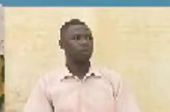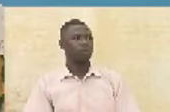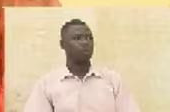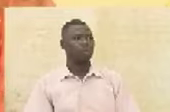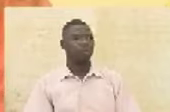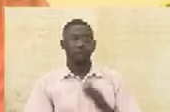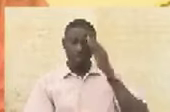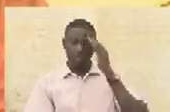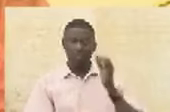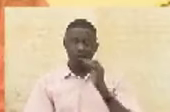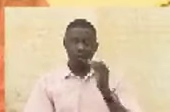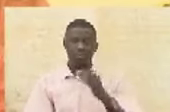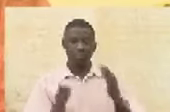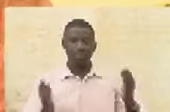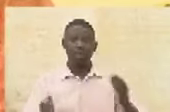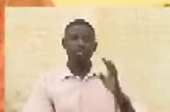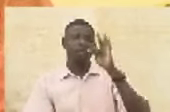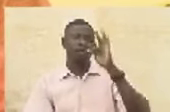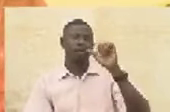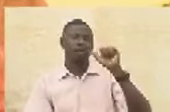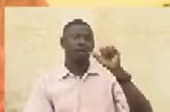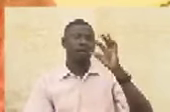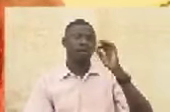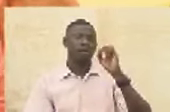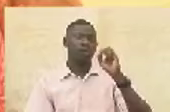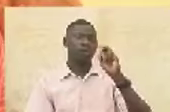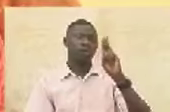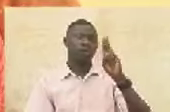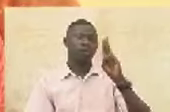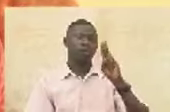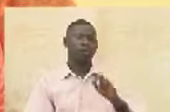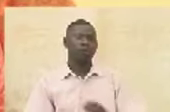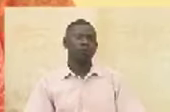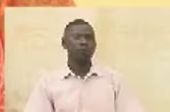Thank you very much, Fatou. Ako abarka bake, Fatou.